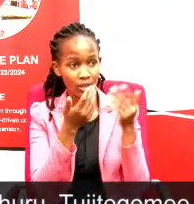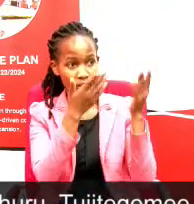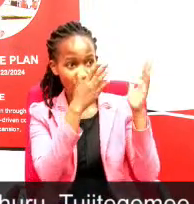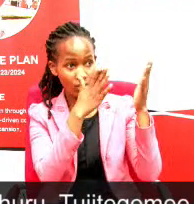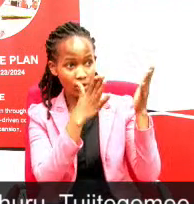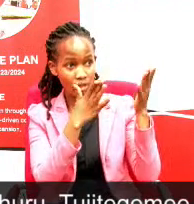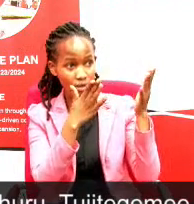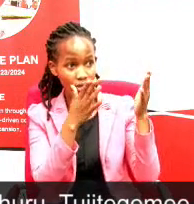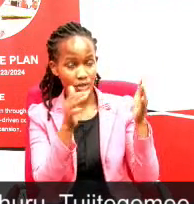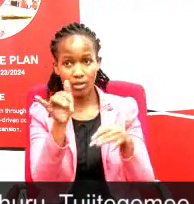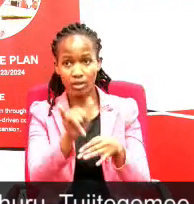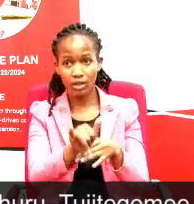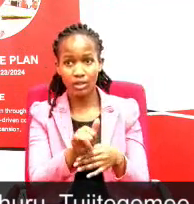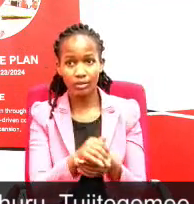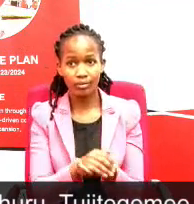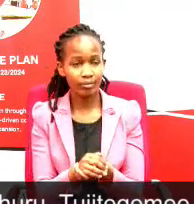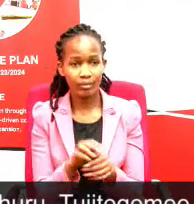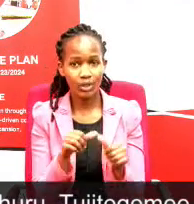launch. Thanks.